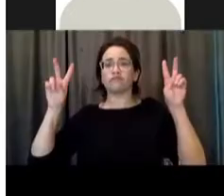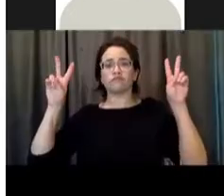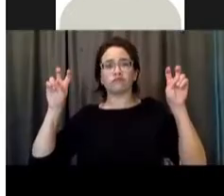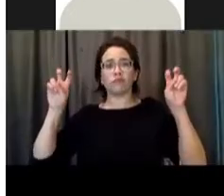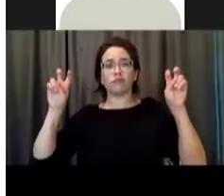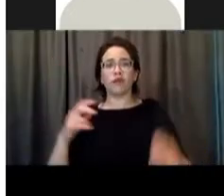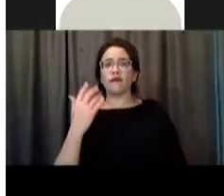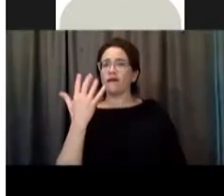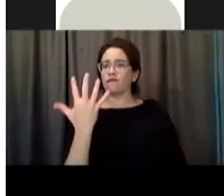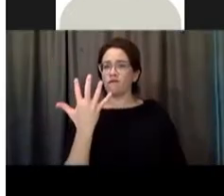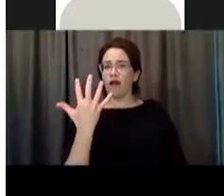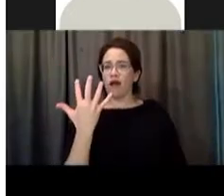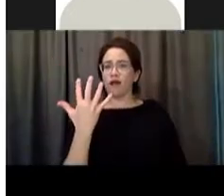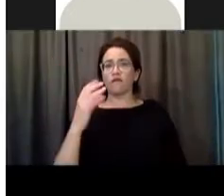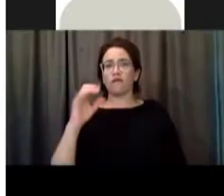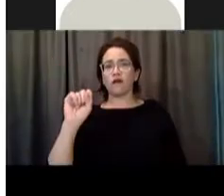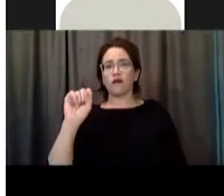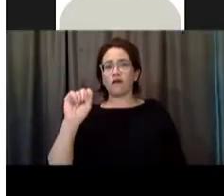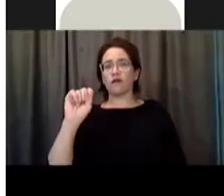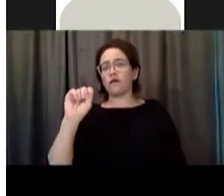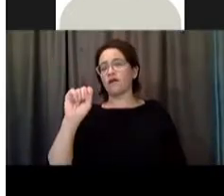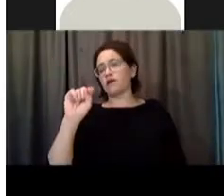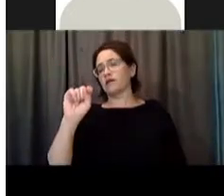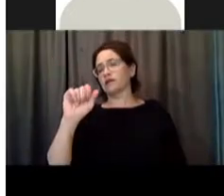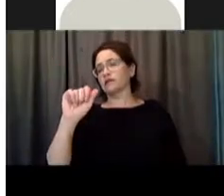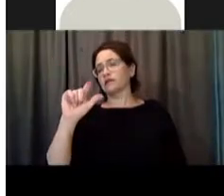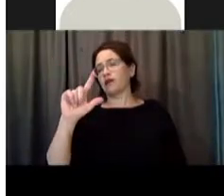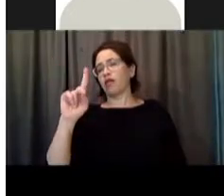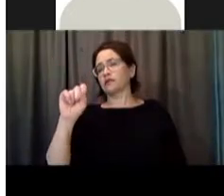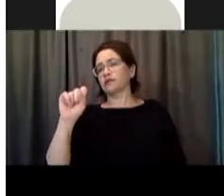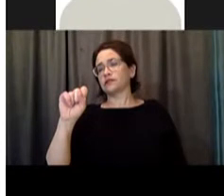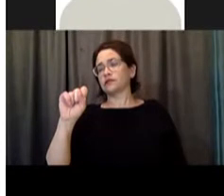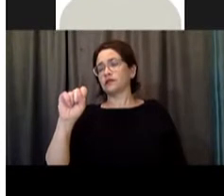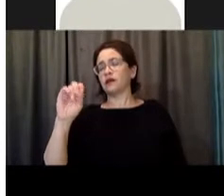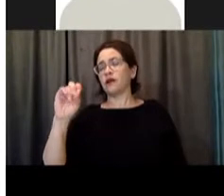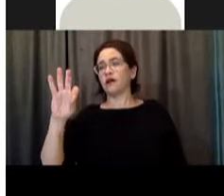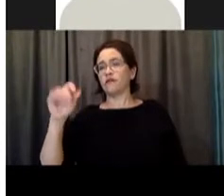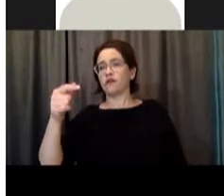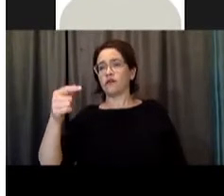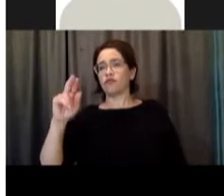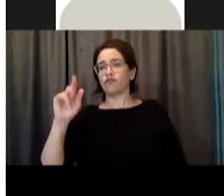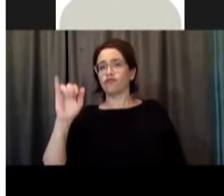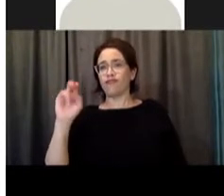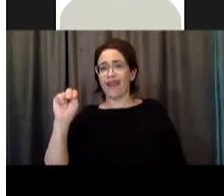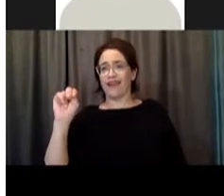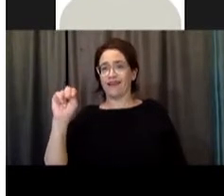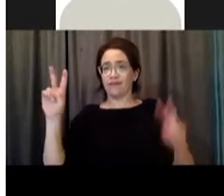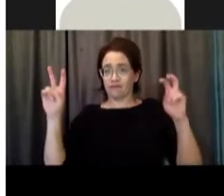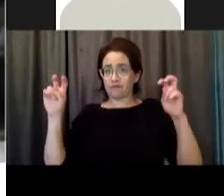any produce from a collective farm could be shot or imprisoned for stealing socialist property.